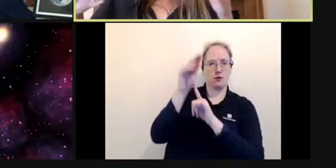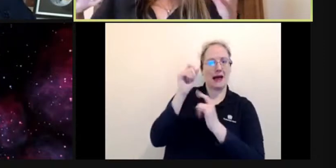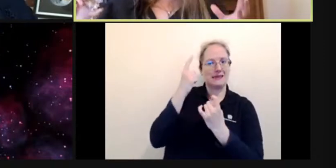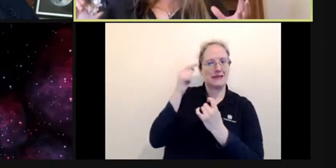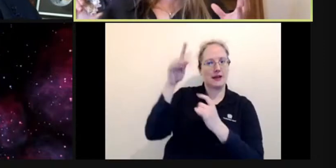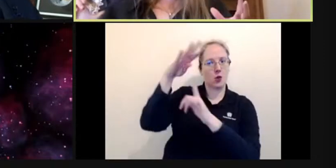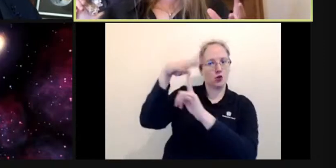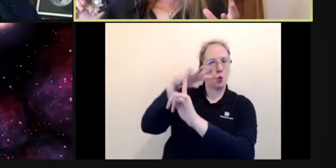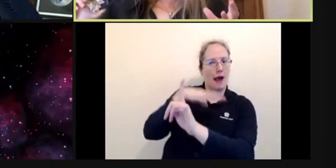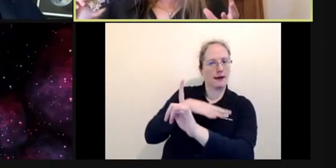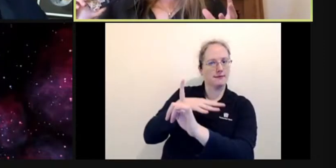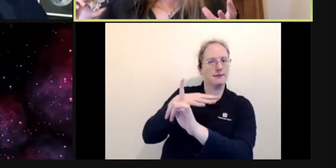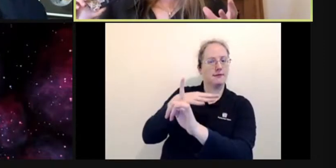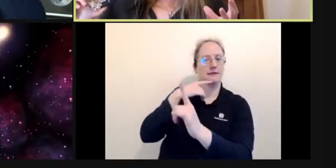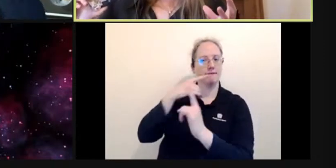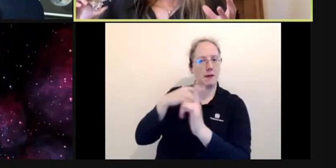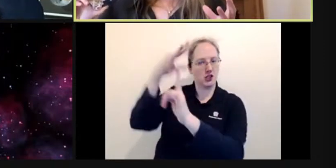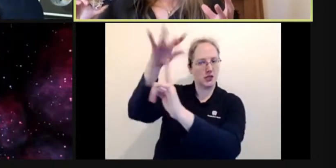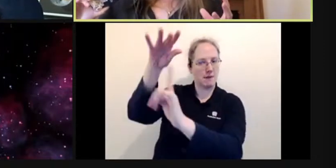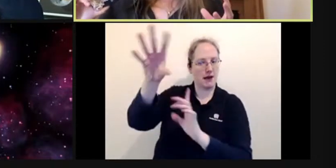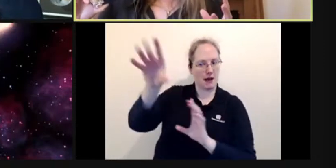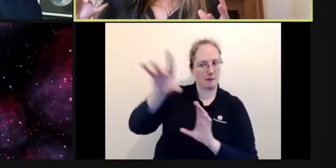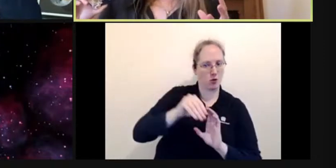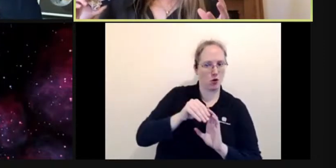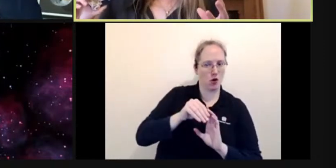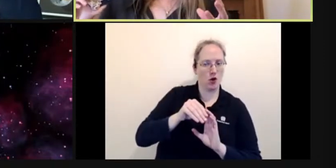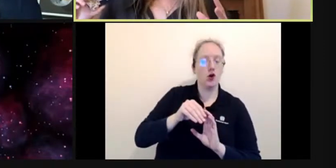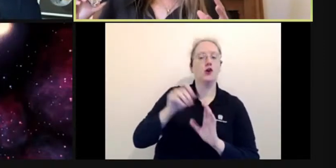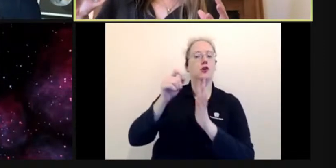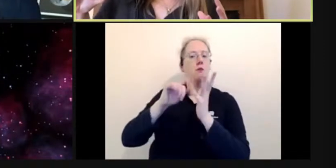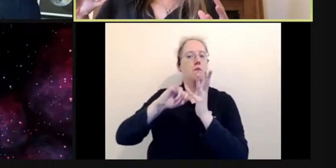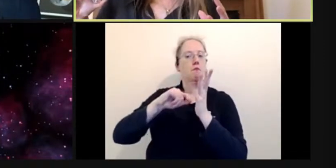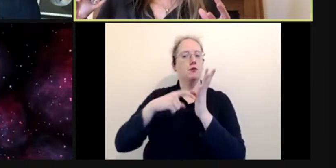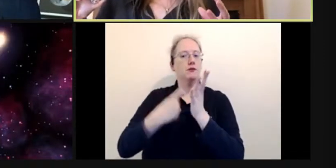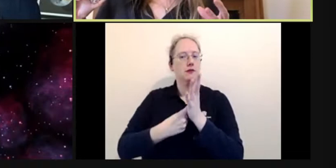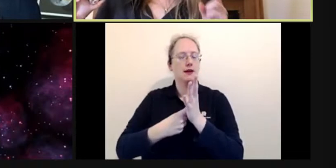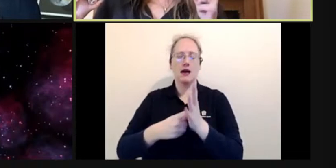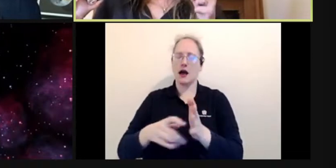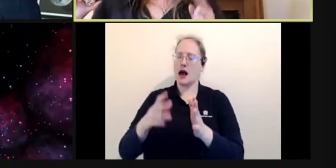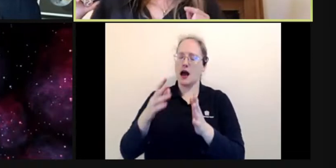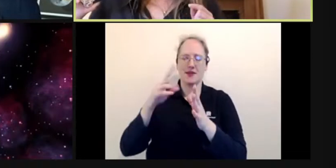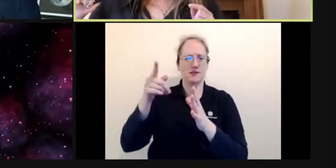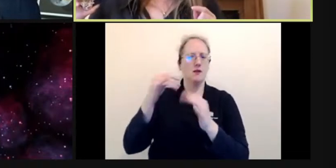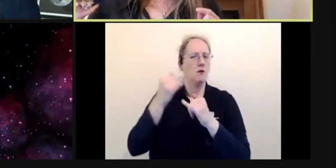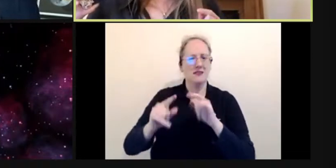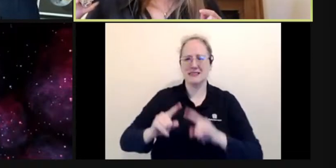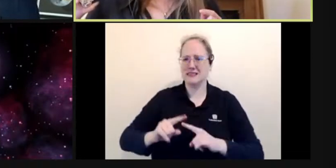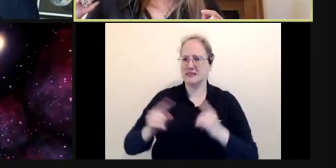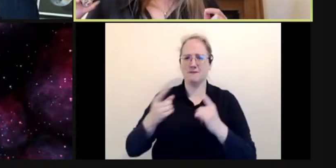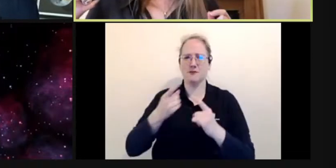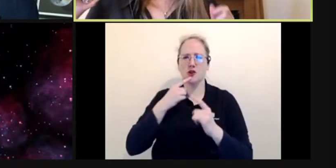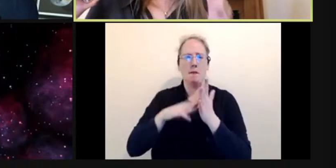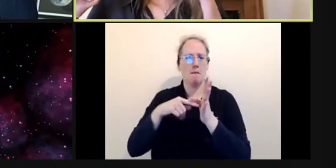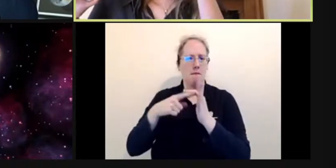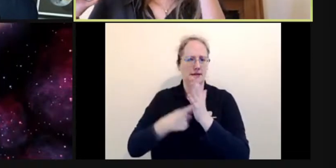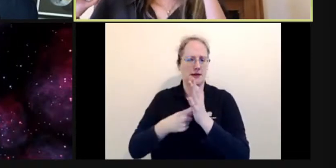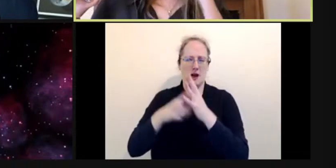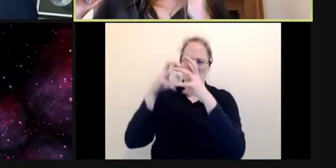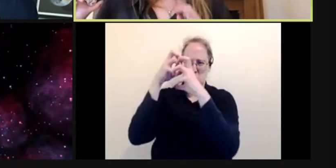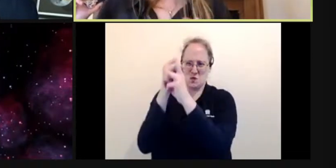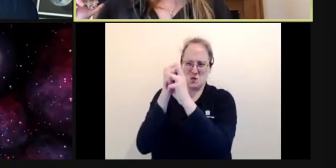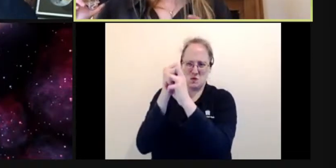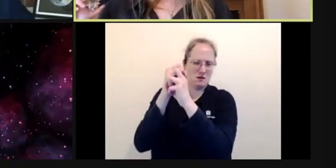this extreme form of matter, so they're very important for us to study. Now, I won't go into too much more depth because I